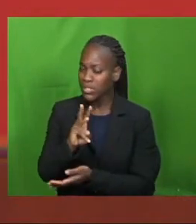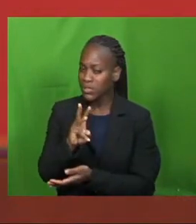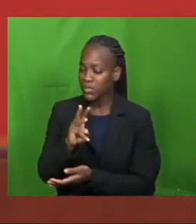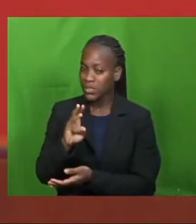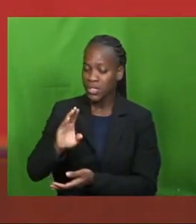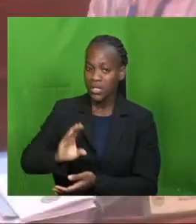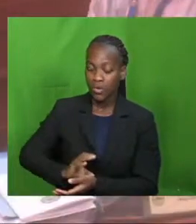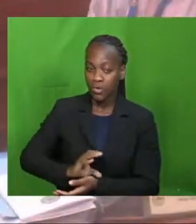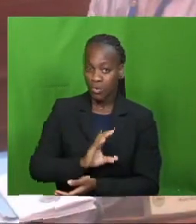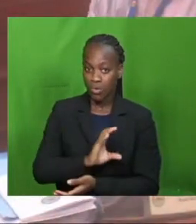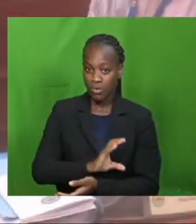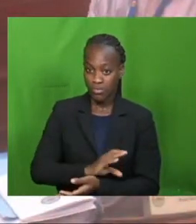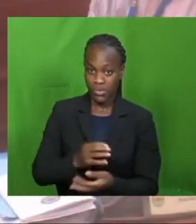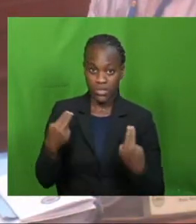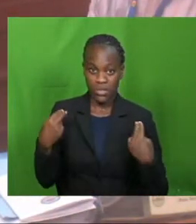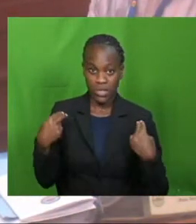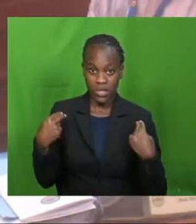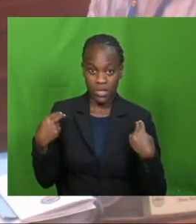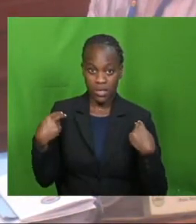on Health.